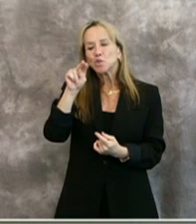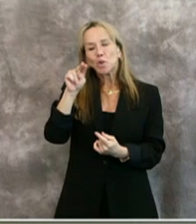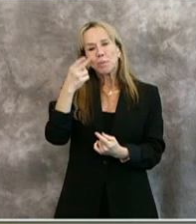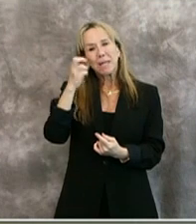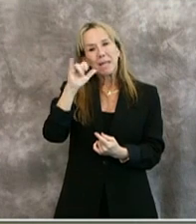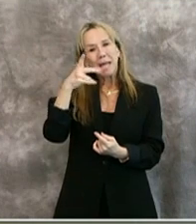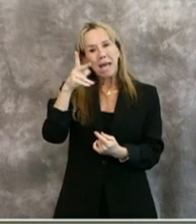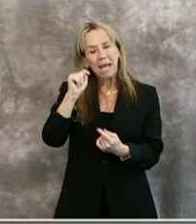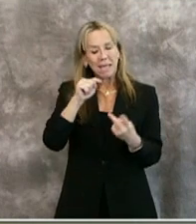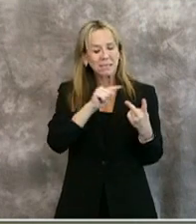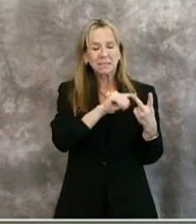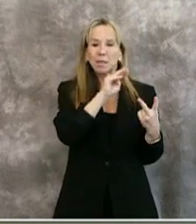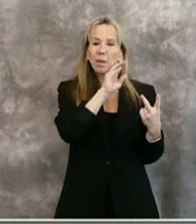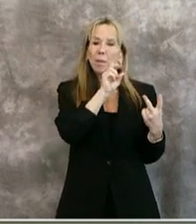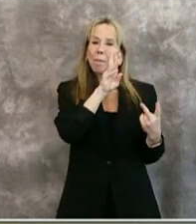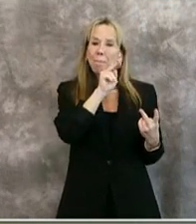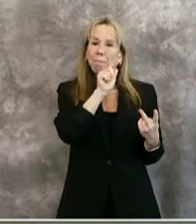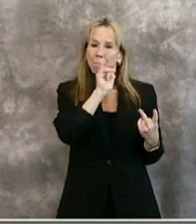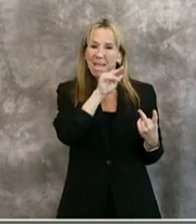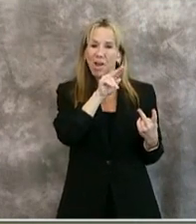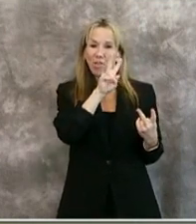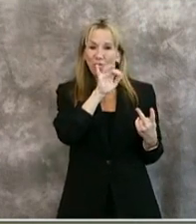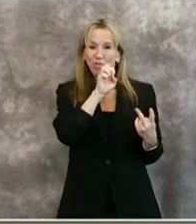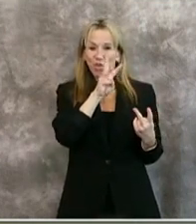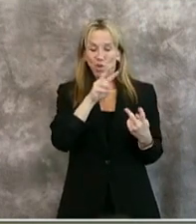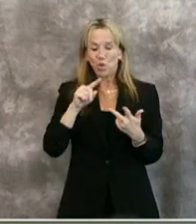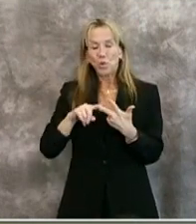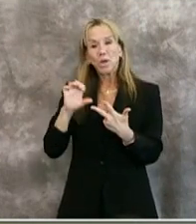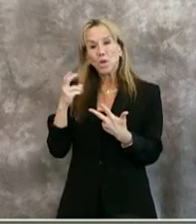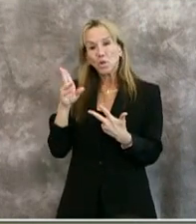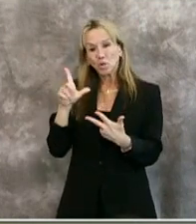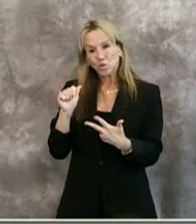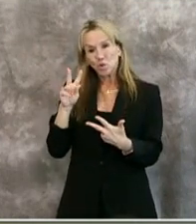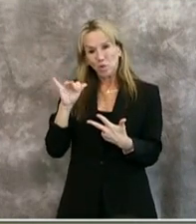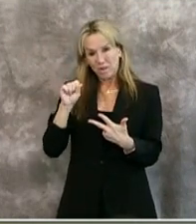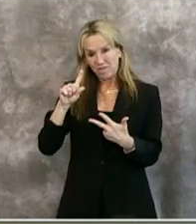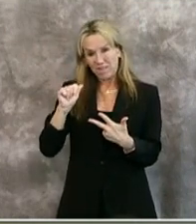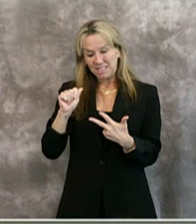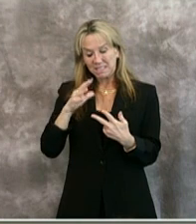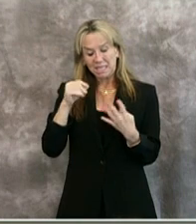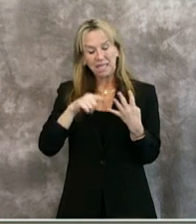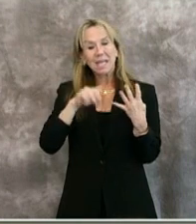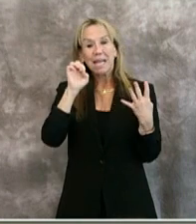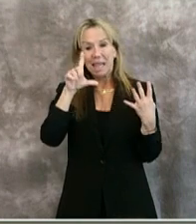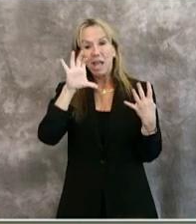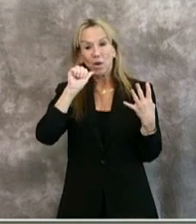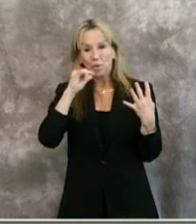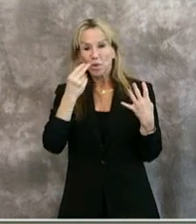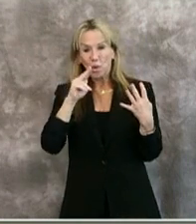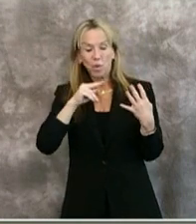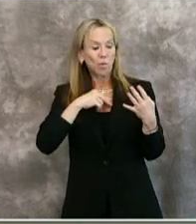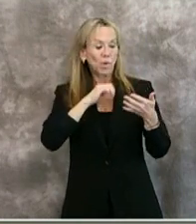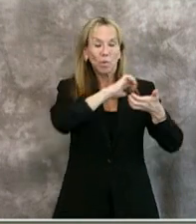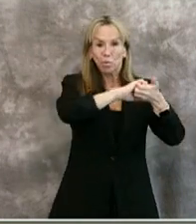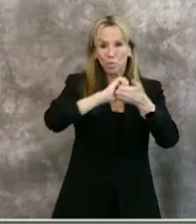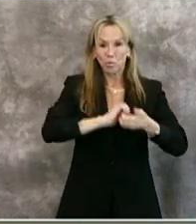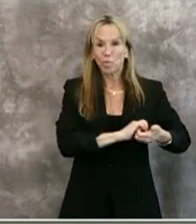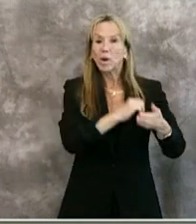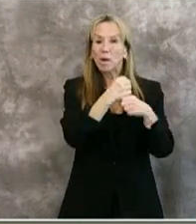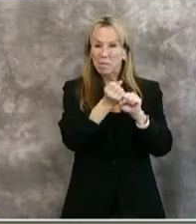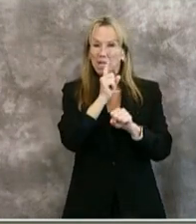and El Cajon. And we are working both with our own monitoring along with their monitoring to record levels of airborne particulate